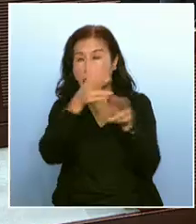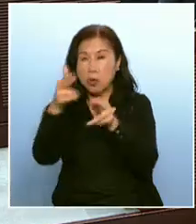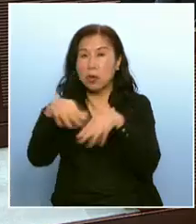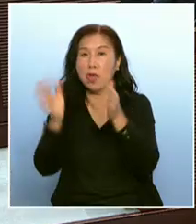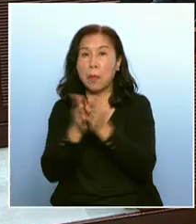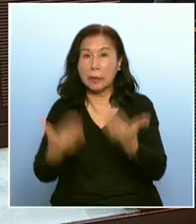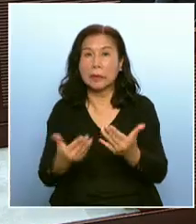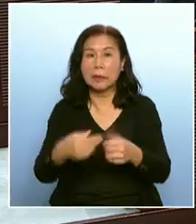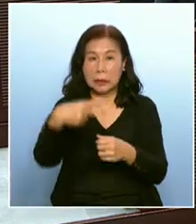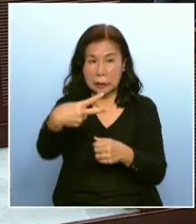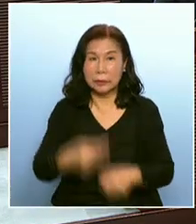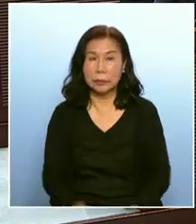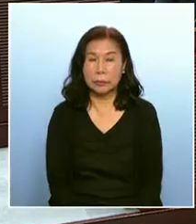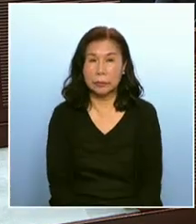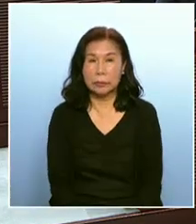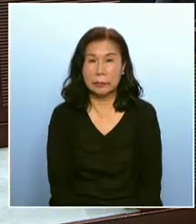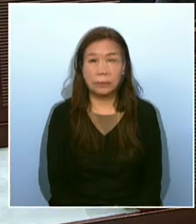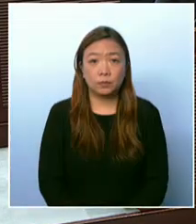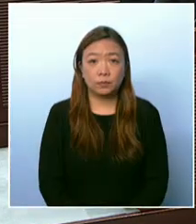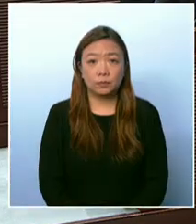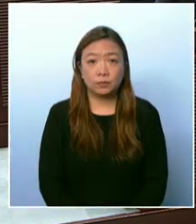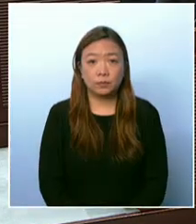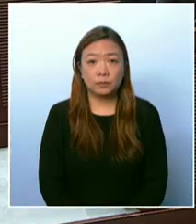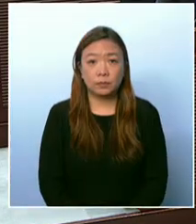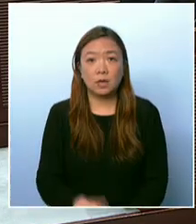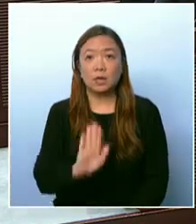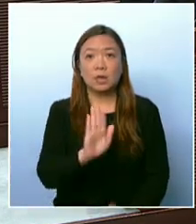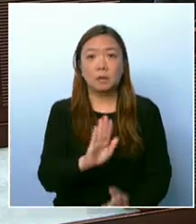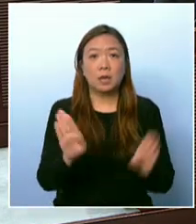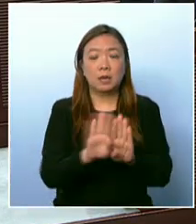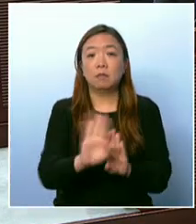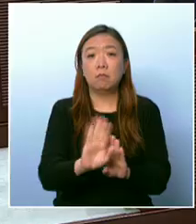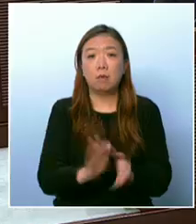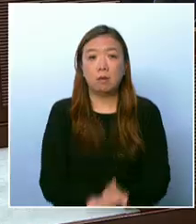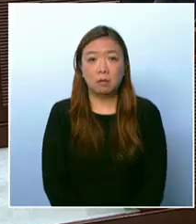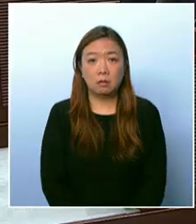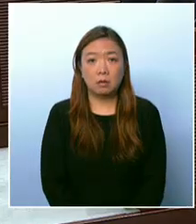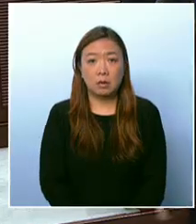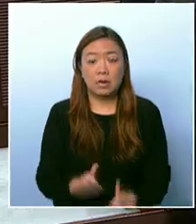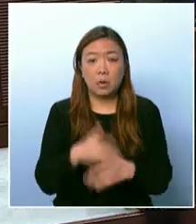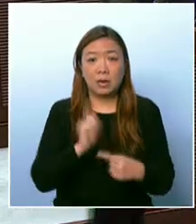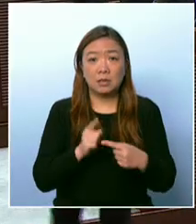ensure that all cameras are removed.